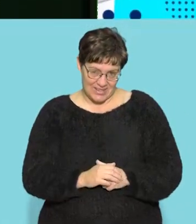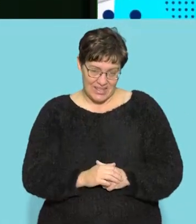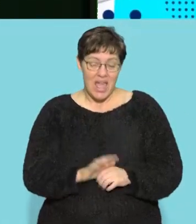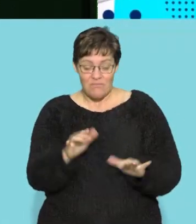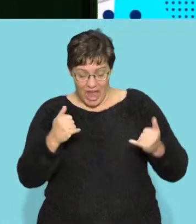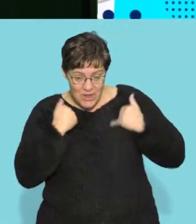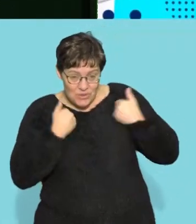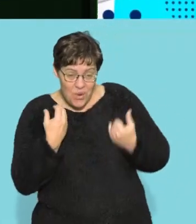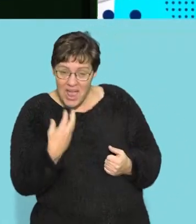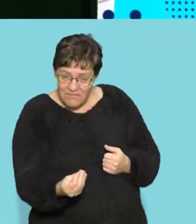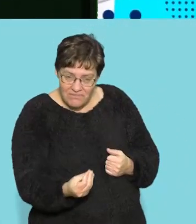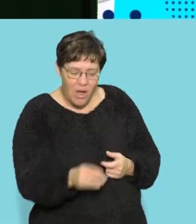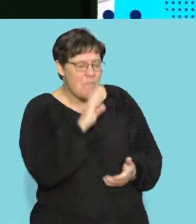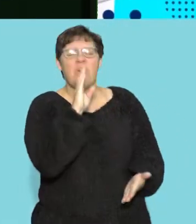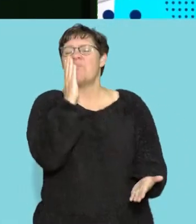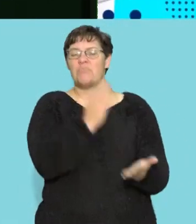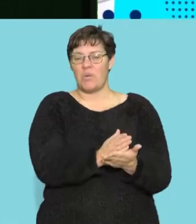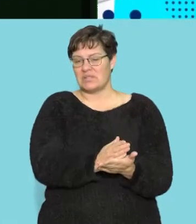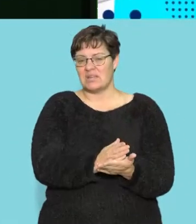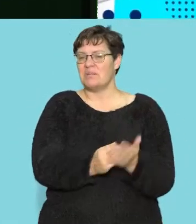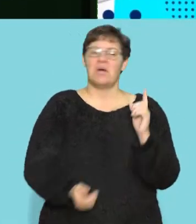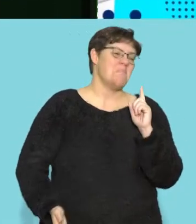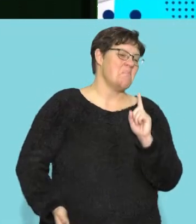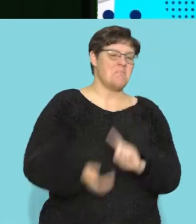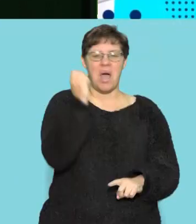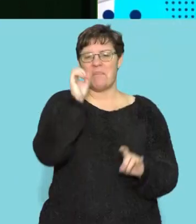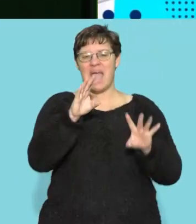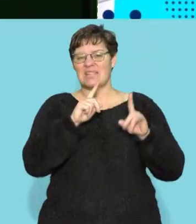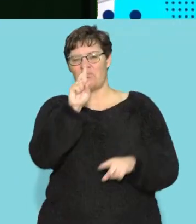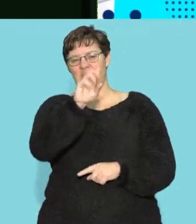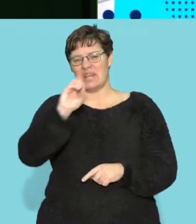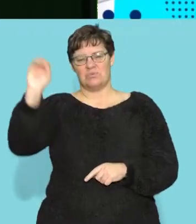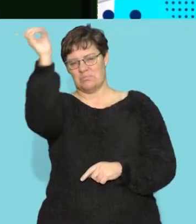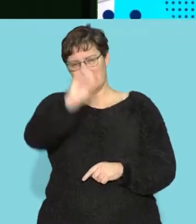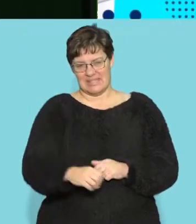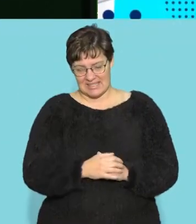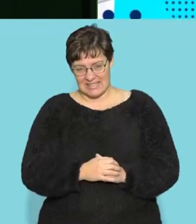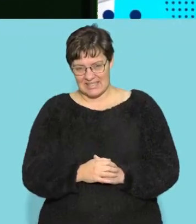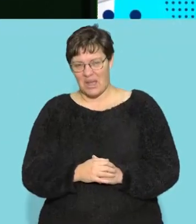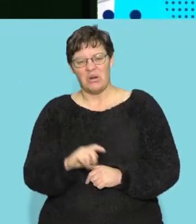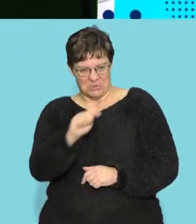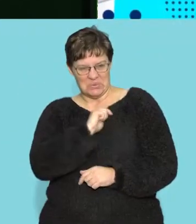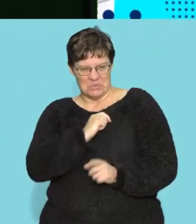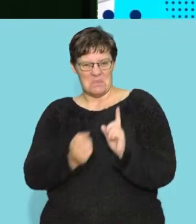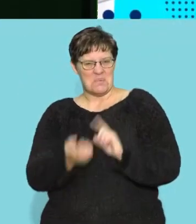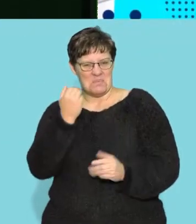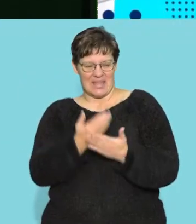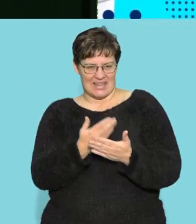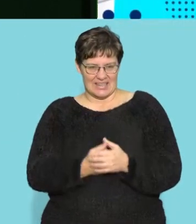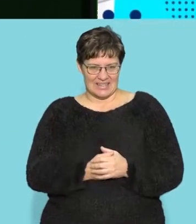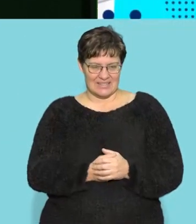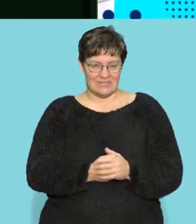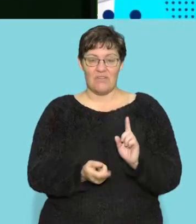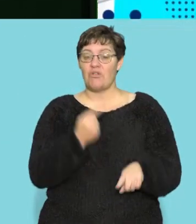start enjoying it, I promise you, you're going to ace it. 100% is definitely in reach.